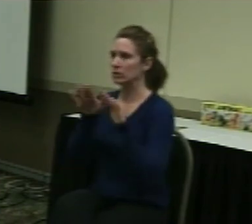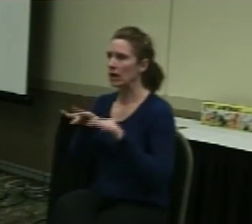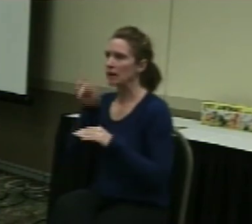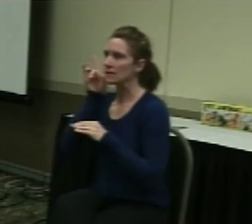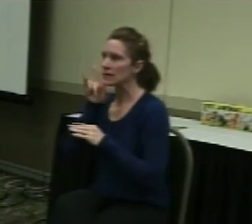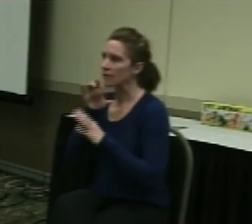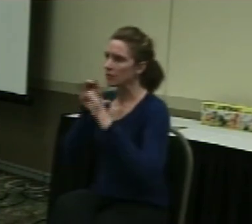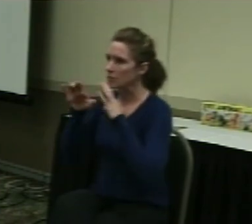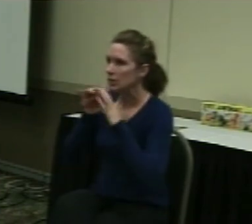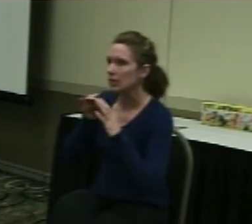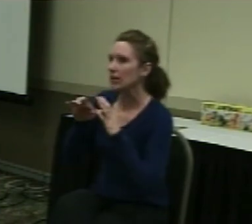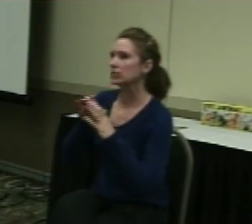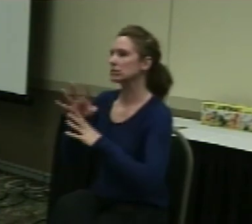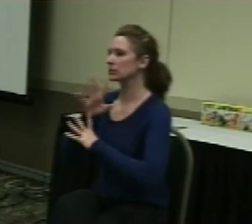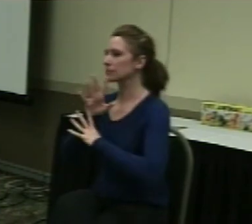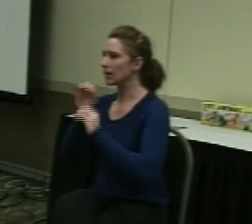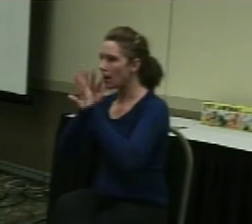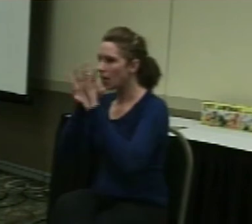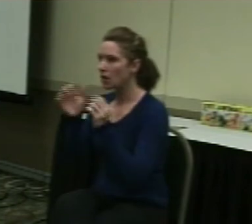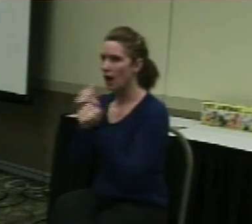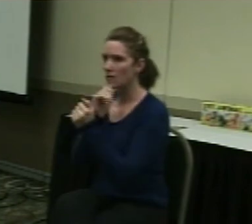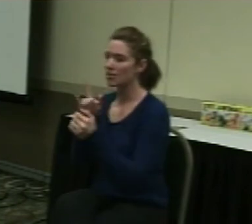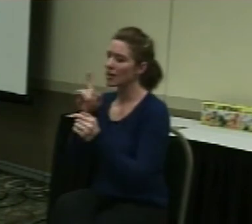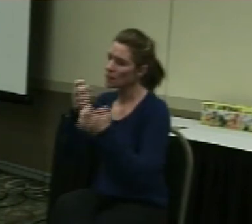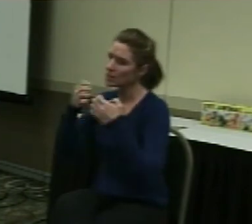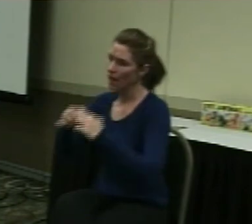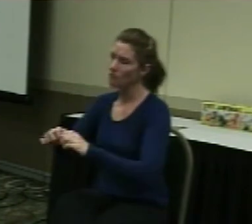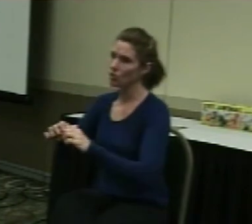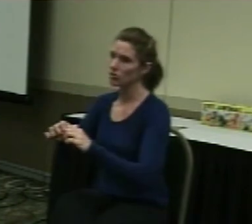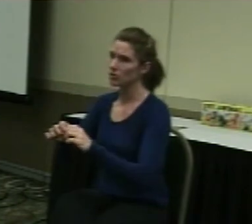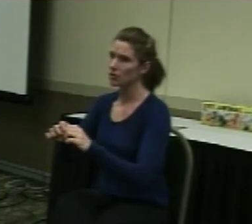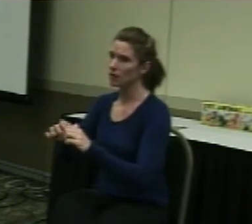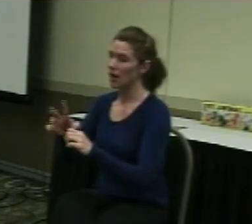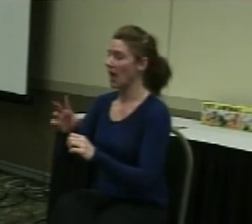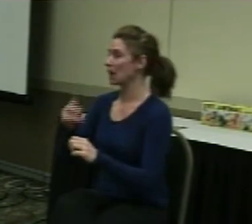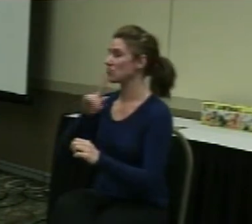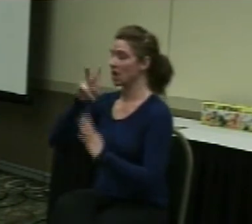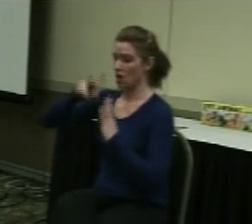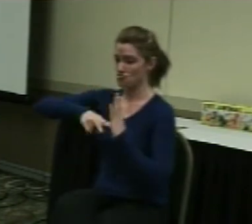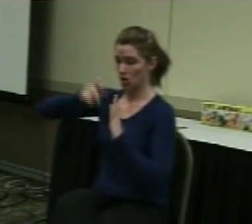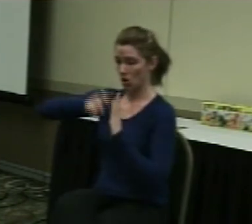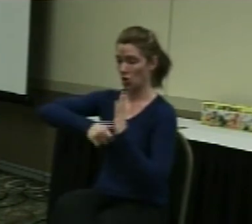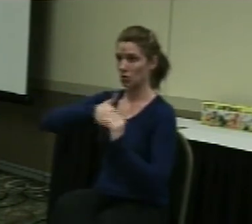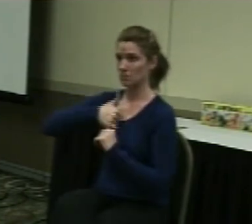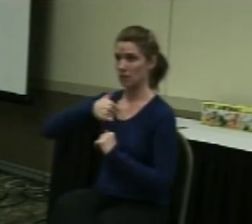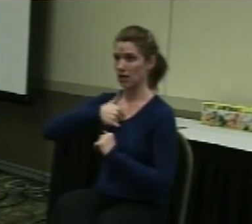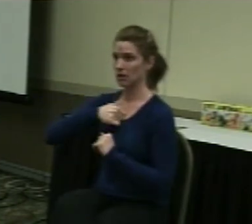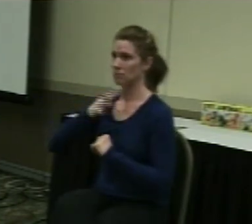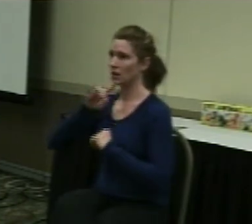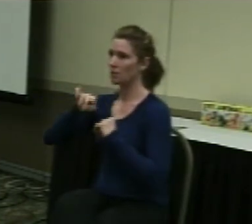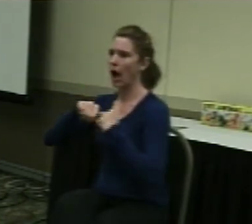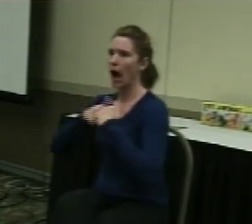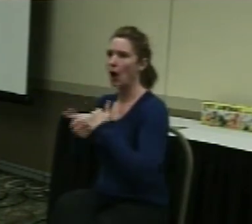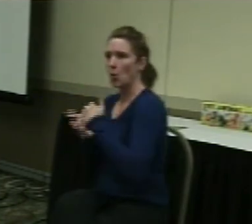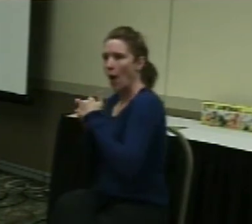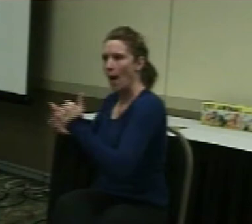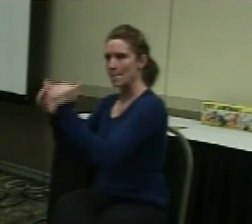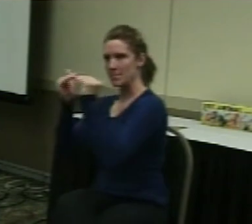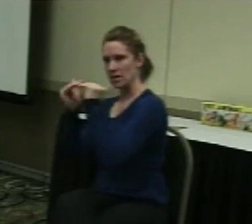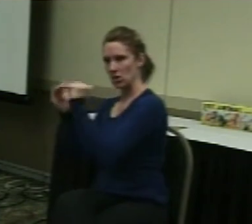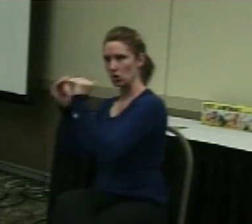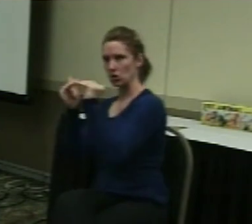articulation, and all those kinds of things. Efforts need to be made. And in fact, I've read articles that talk about how to help